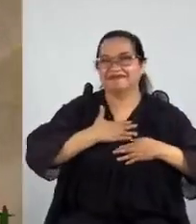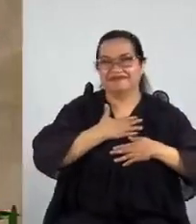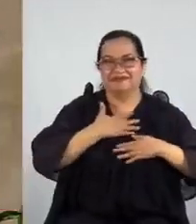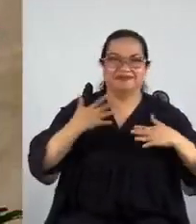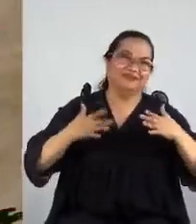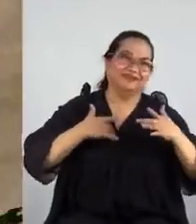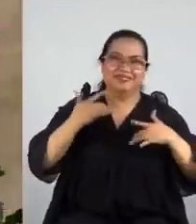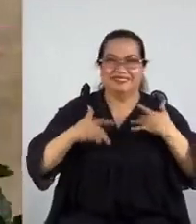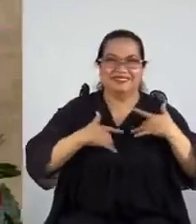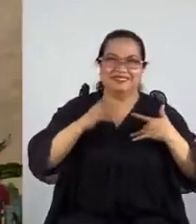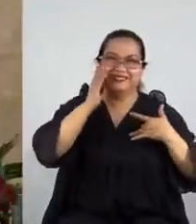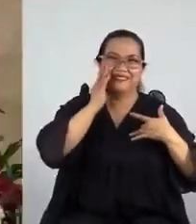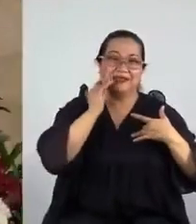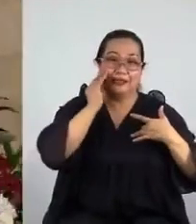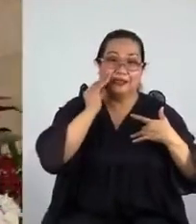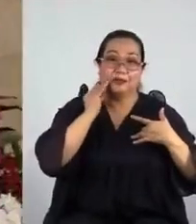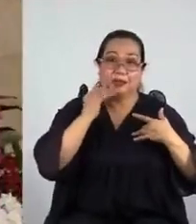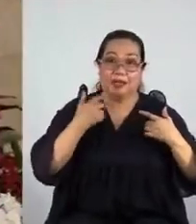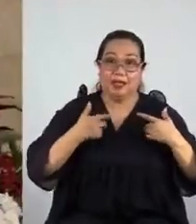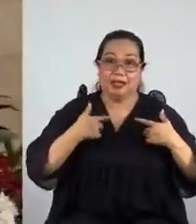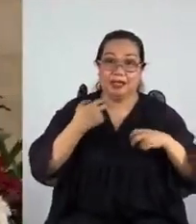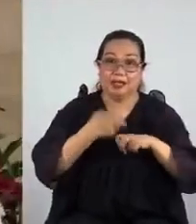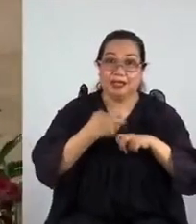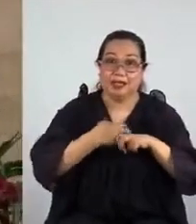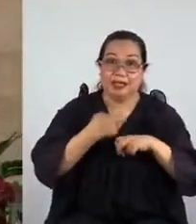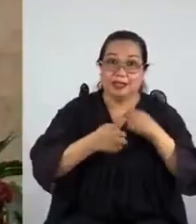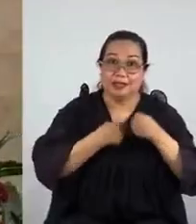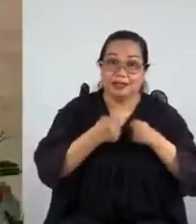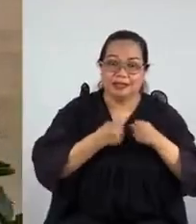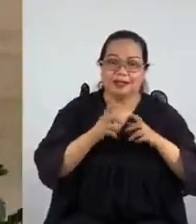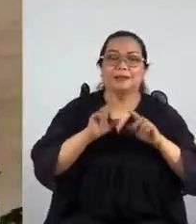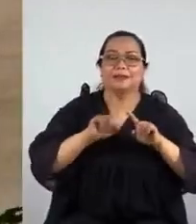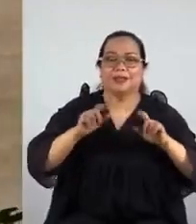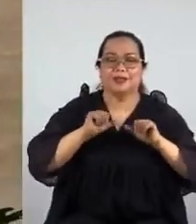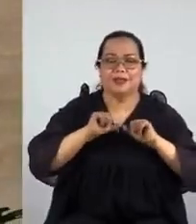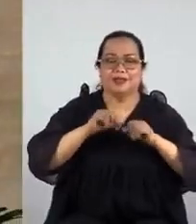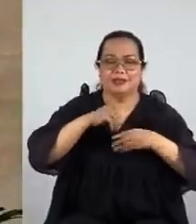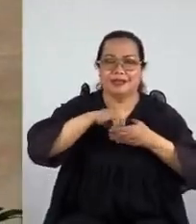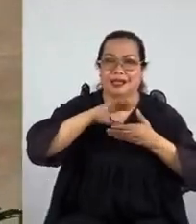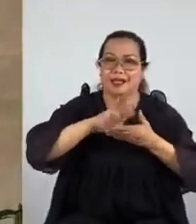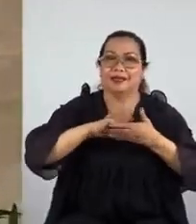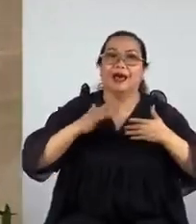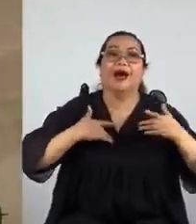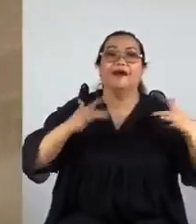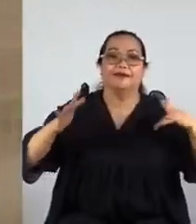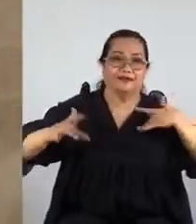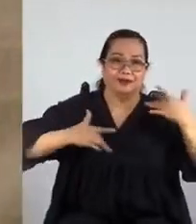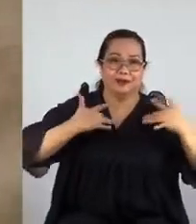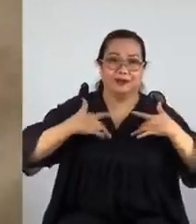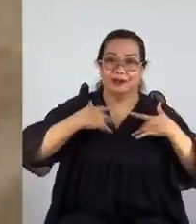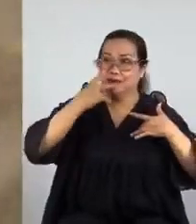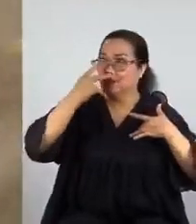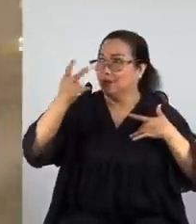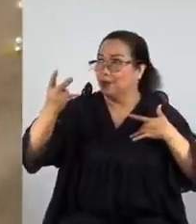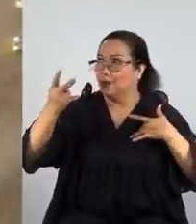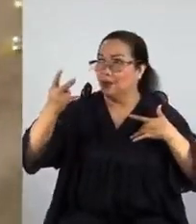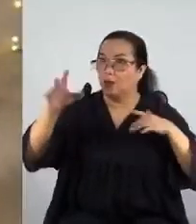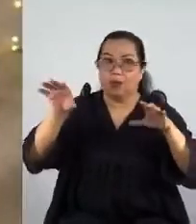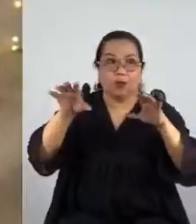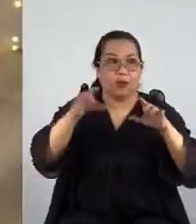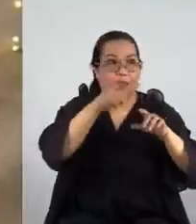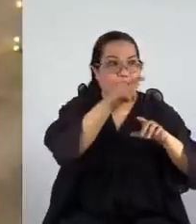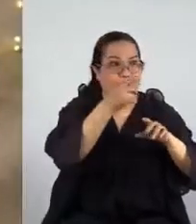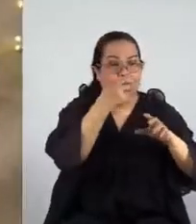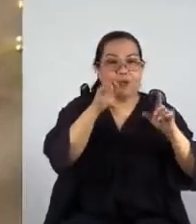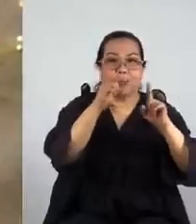even as we go through the suffering of life and the trials of our faith. We see His works, we see His word, we